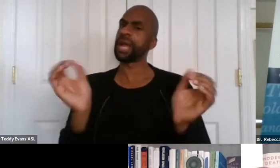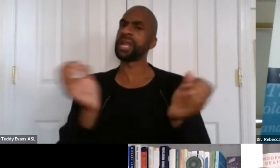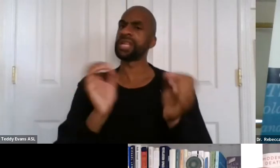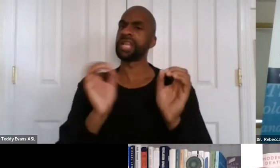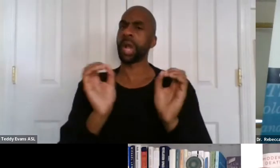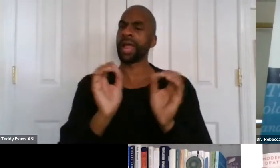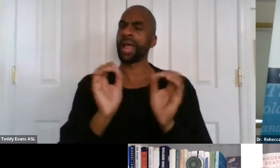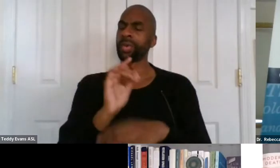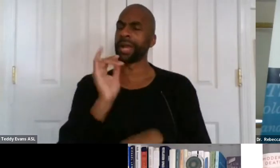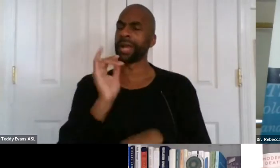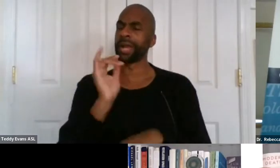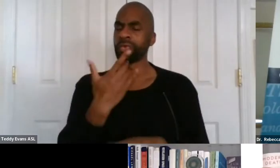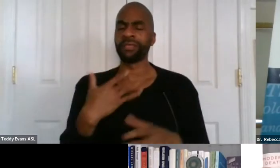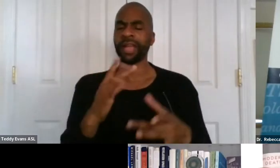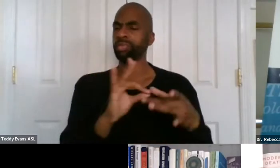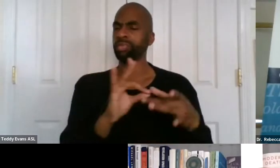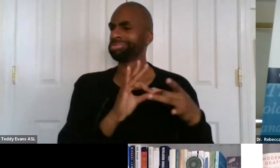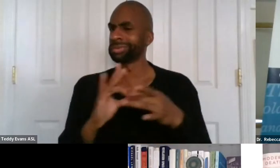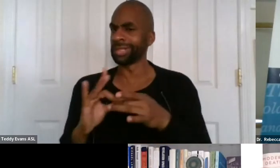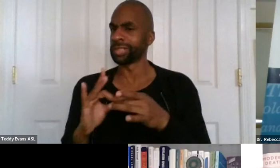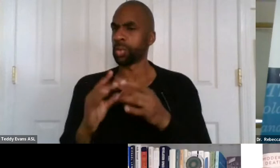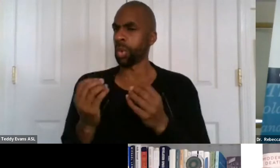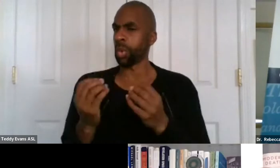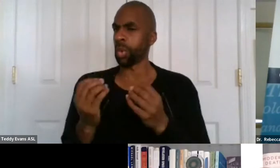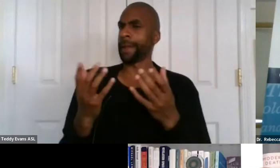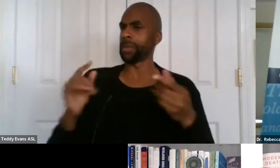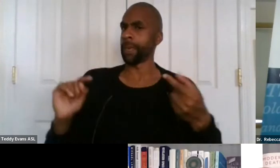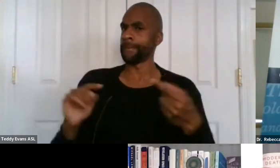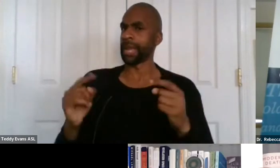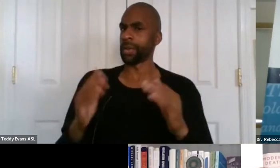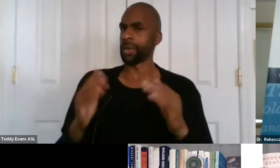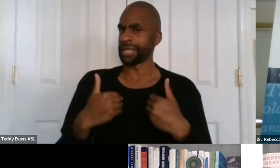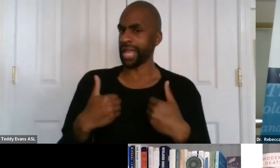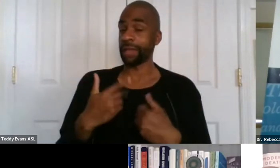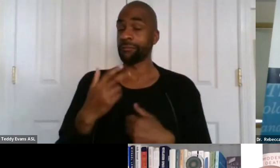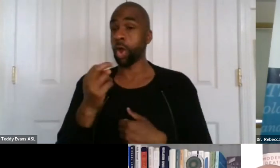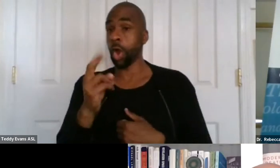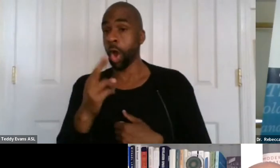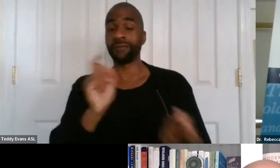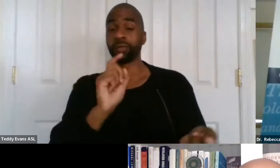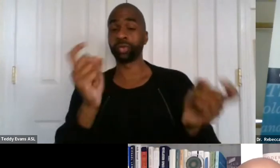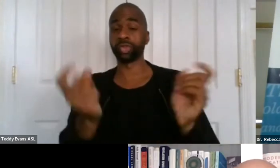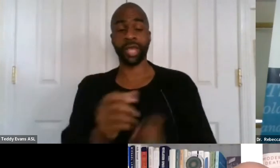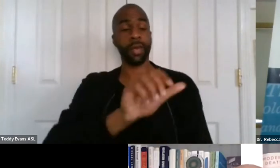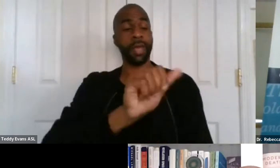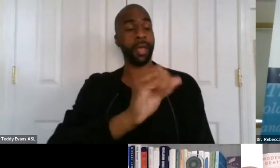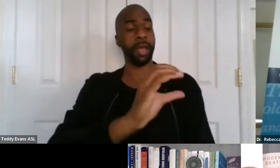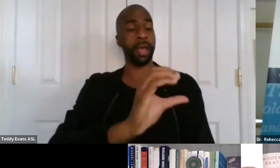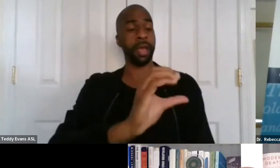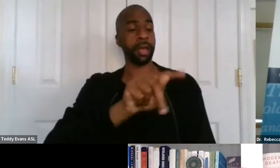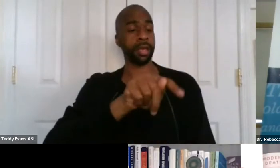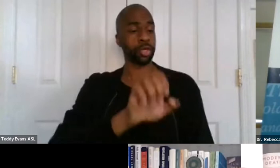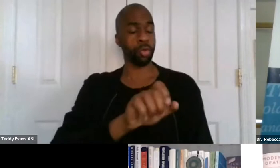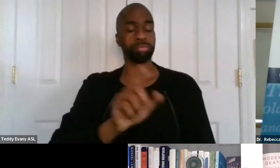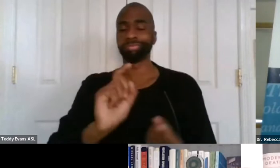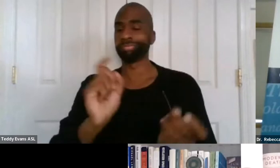any association with how much pain someone has or whether their pain turns from acute into chronic pain. And